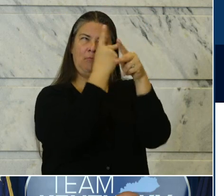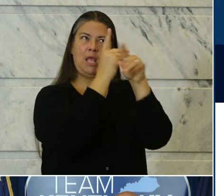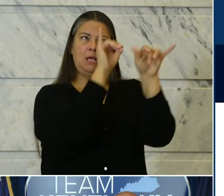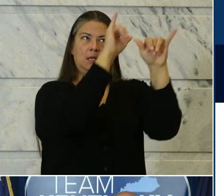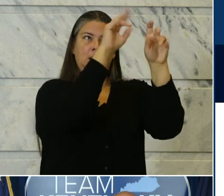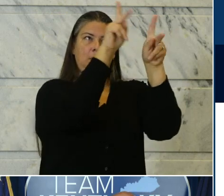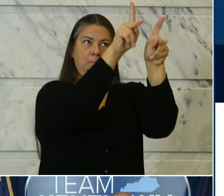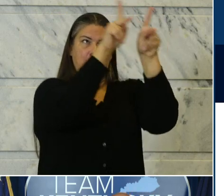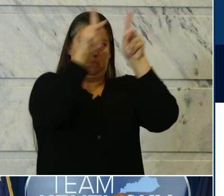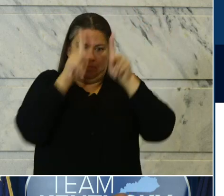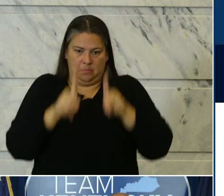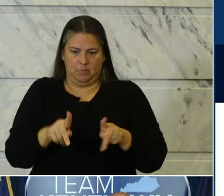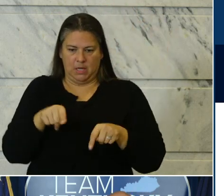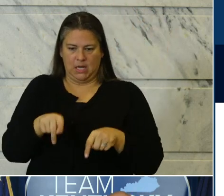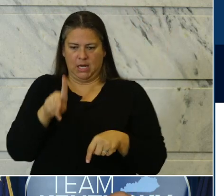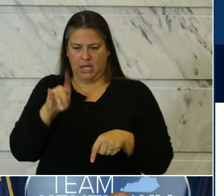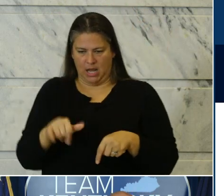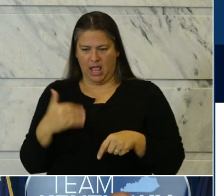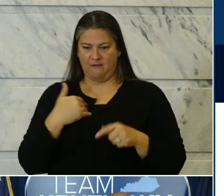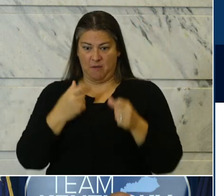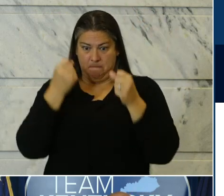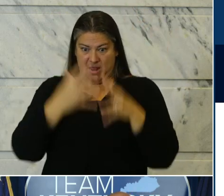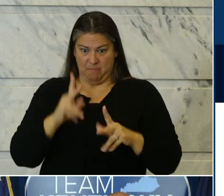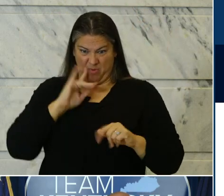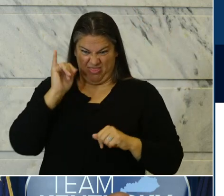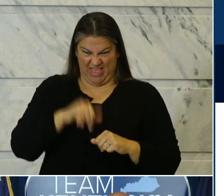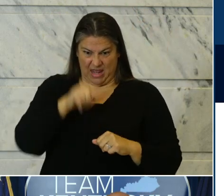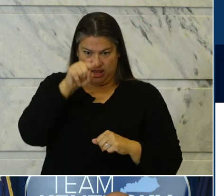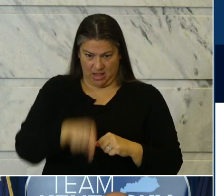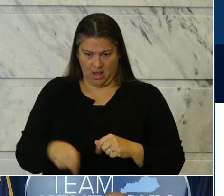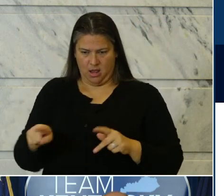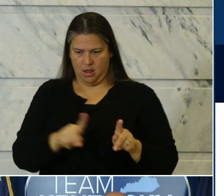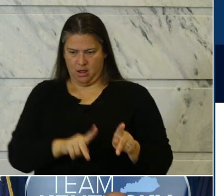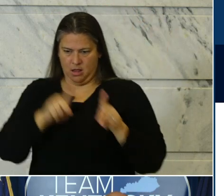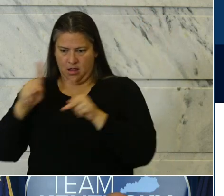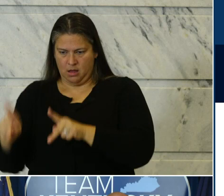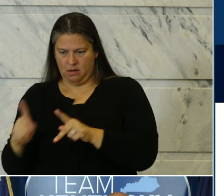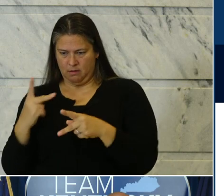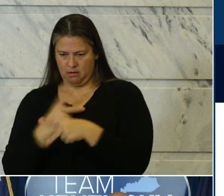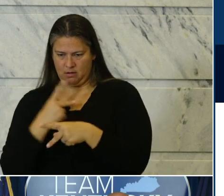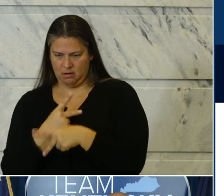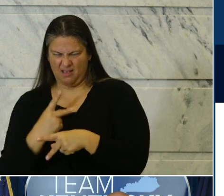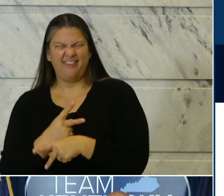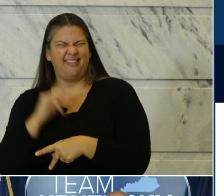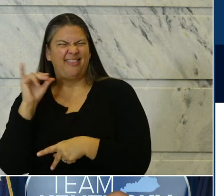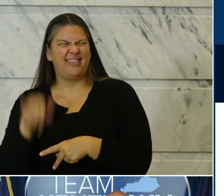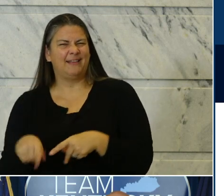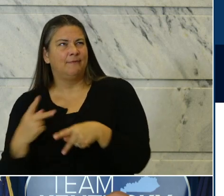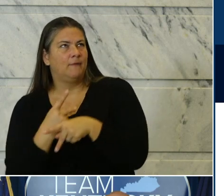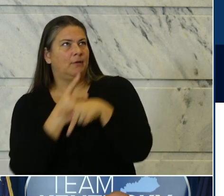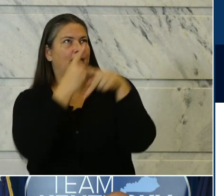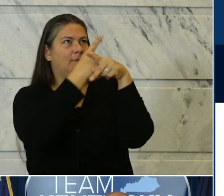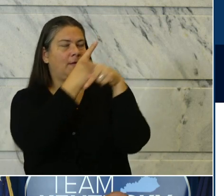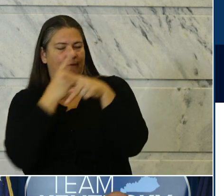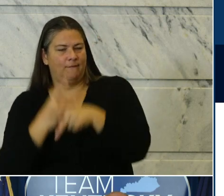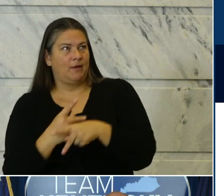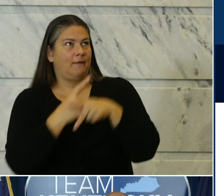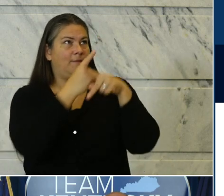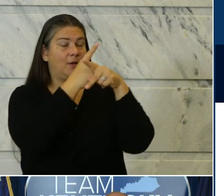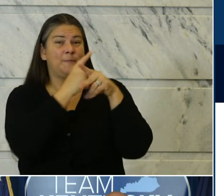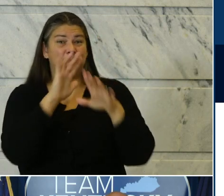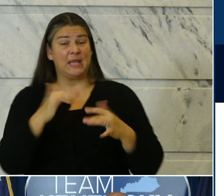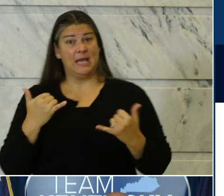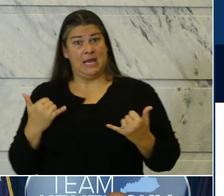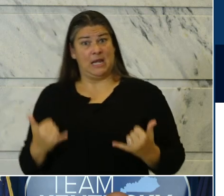on. And it's getting worse at a time that schools are going back into session, colleges and universities are in session, bars